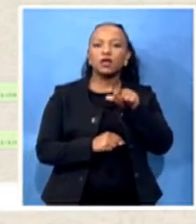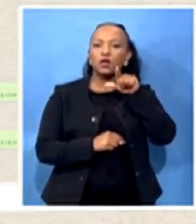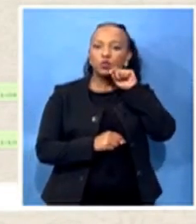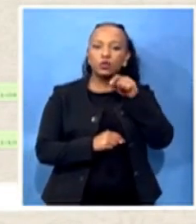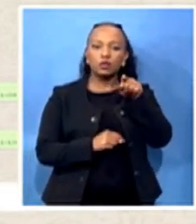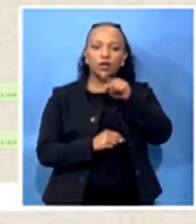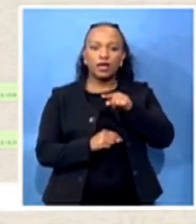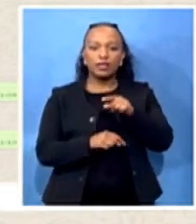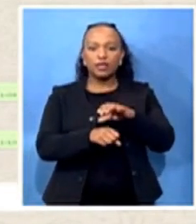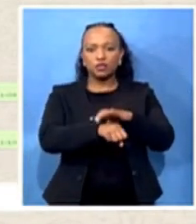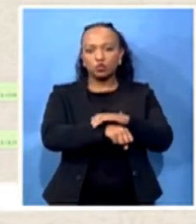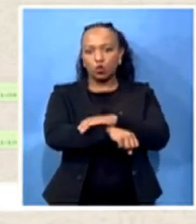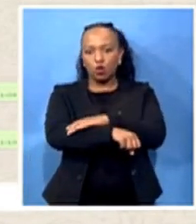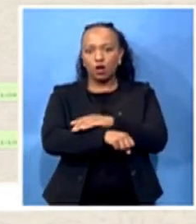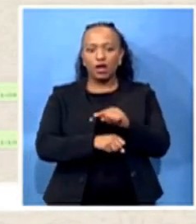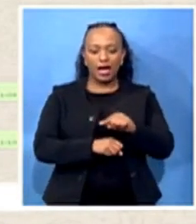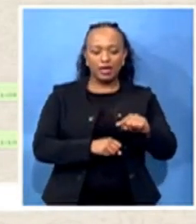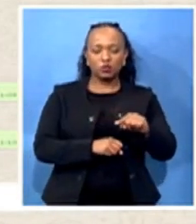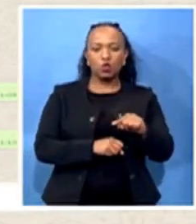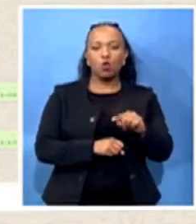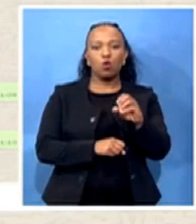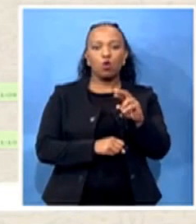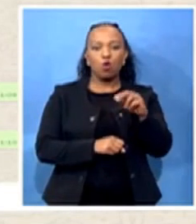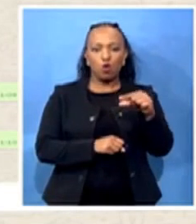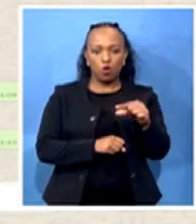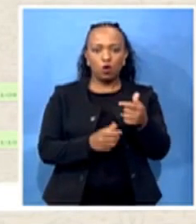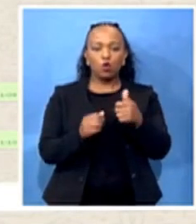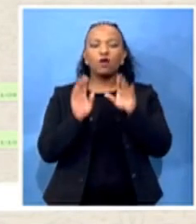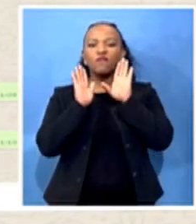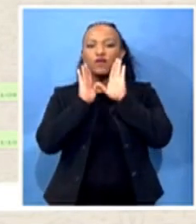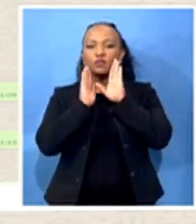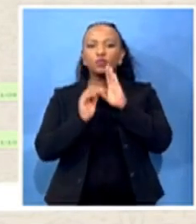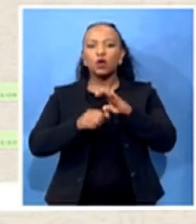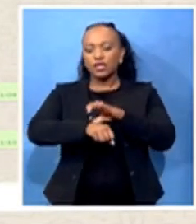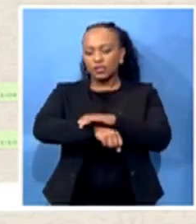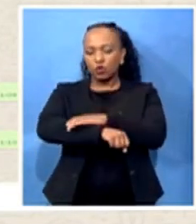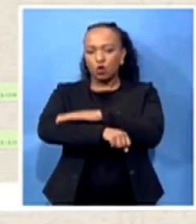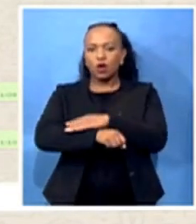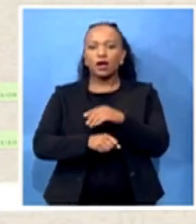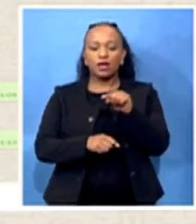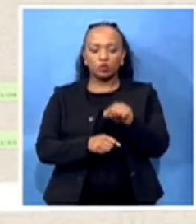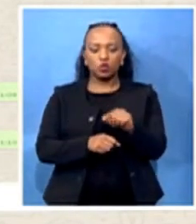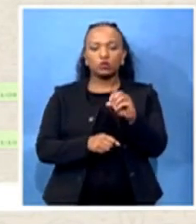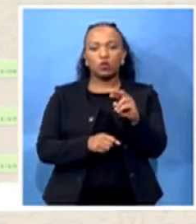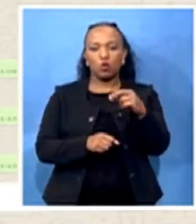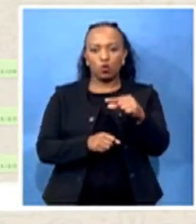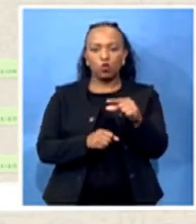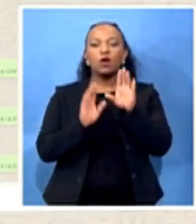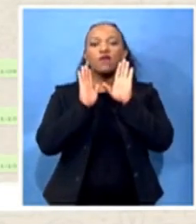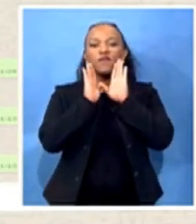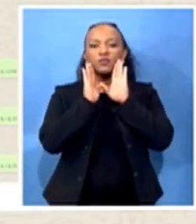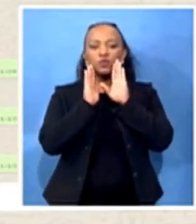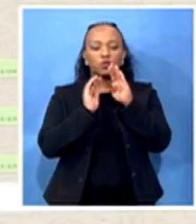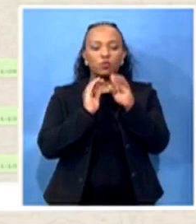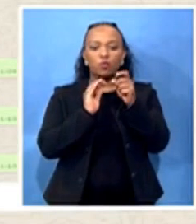Xitsonga_org. On Facebook, we are Xitsonga.org. We also have a Facebook bot that can provide the same translations.